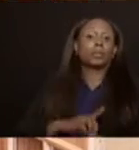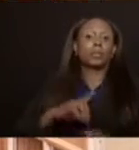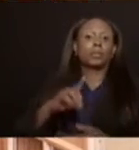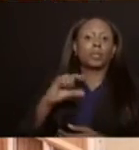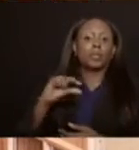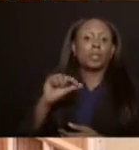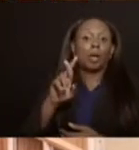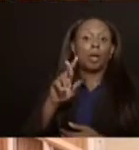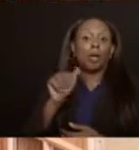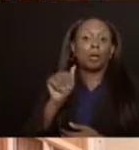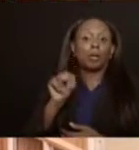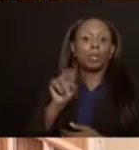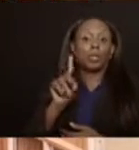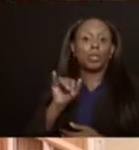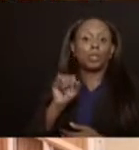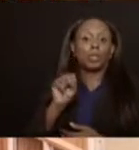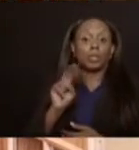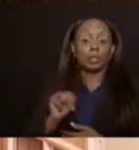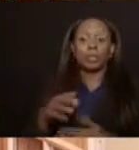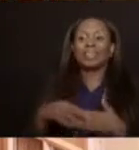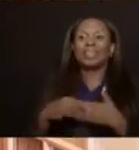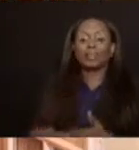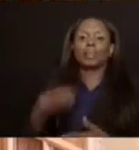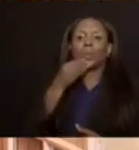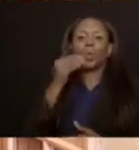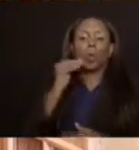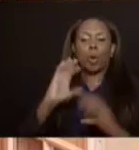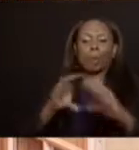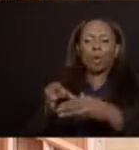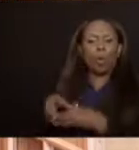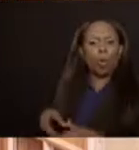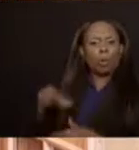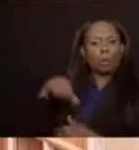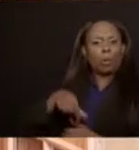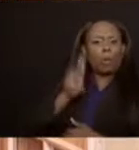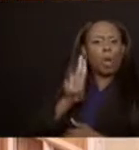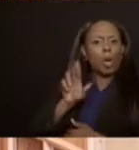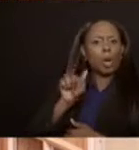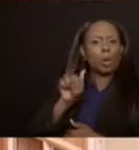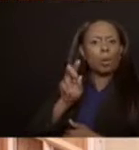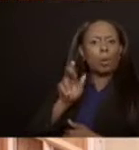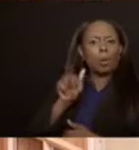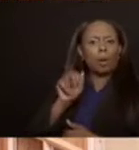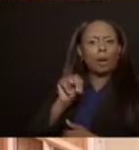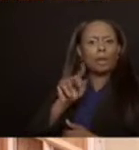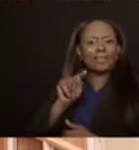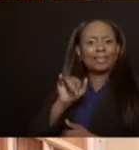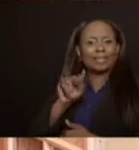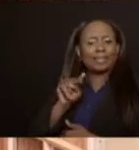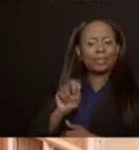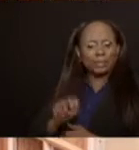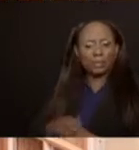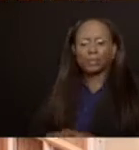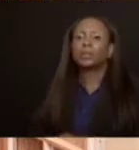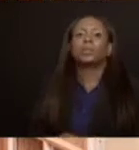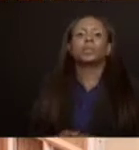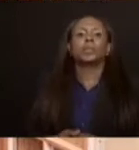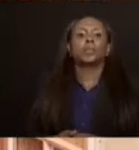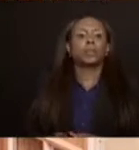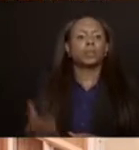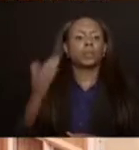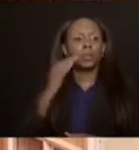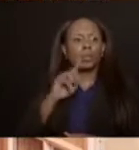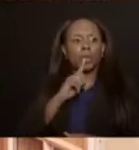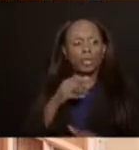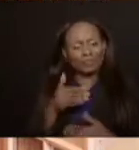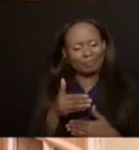quarantine. And Minister Bostic has already indicated that we've had, as we've been rolling it out, it has taken a little longer to roll out than